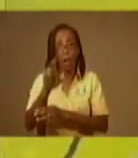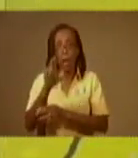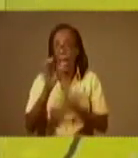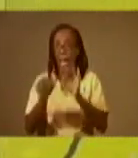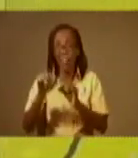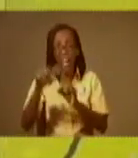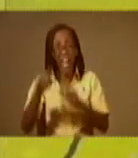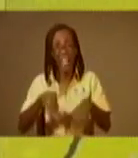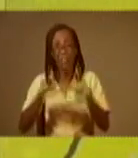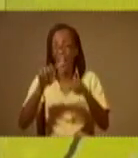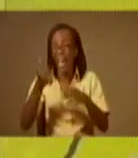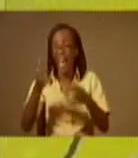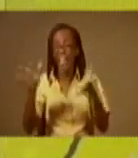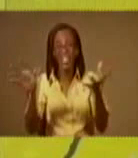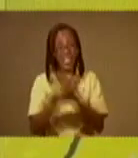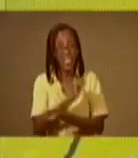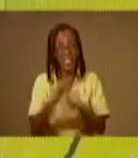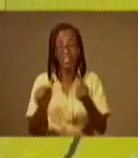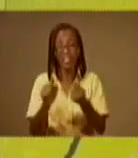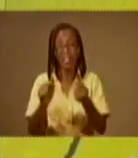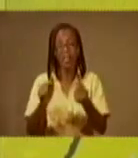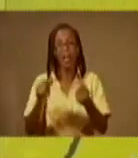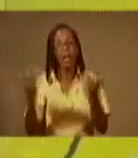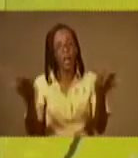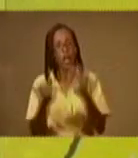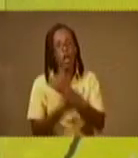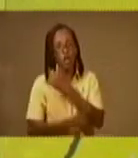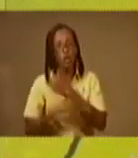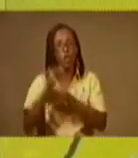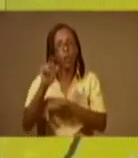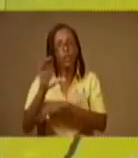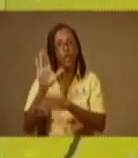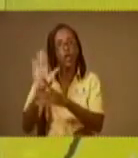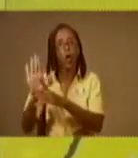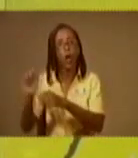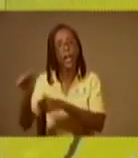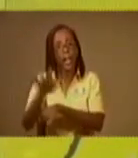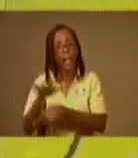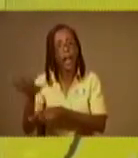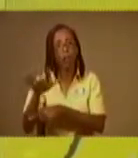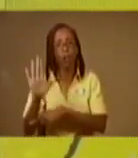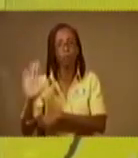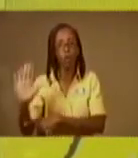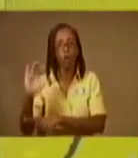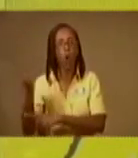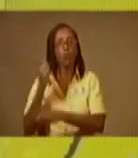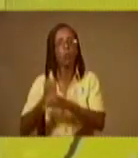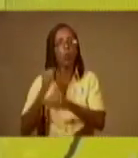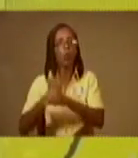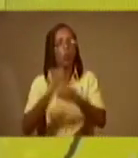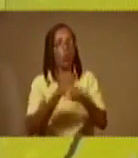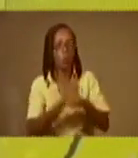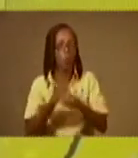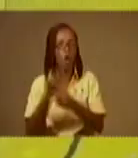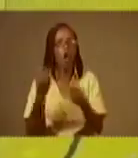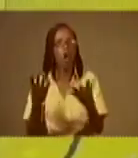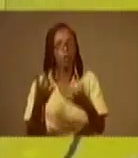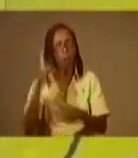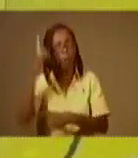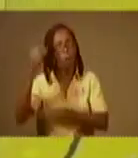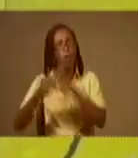any disaster in this country, it has been the UNC corporations, the UNC soldiers, they have been on the ground.